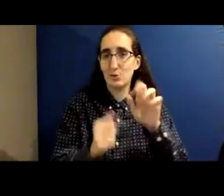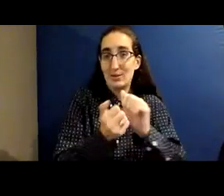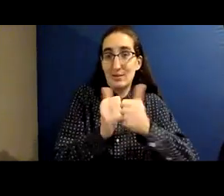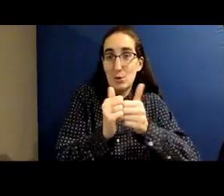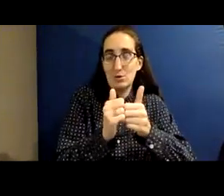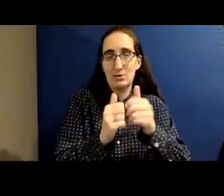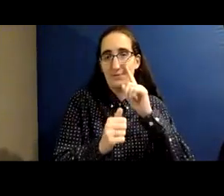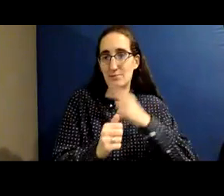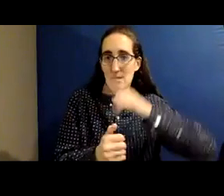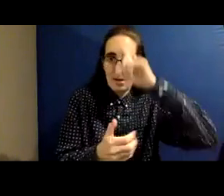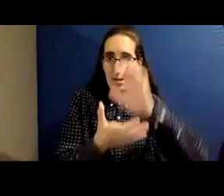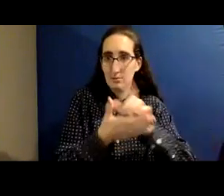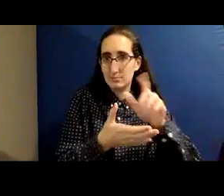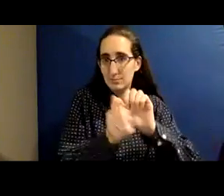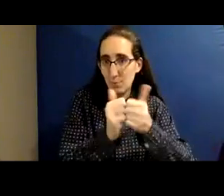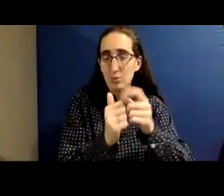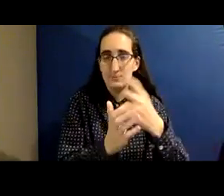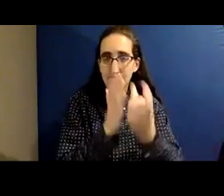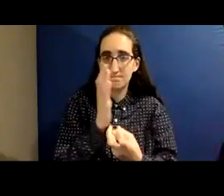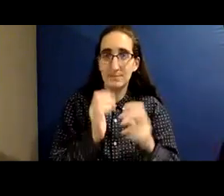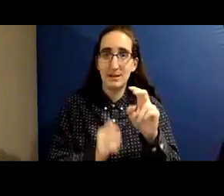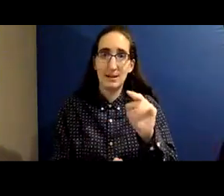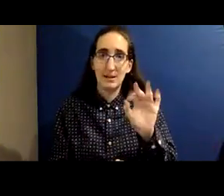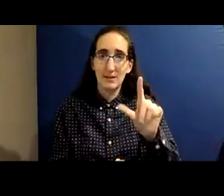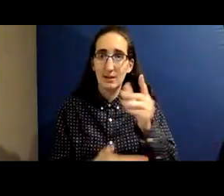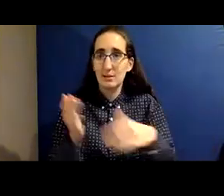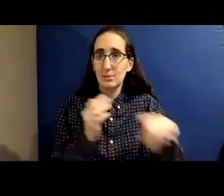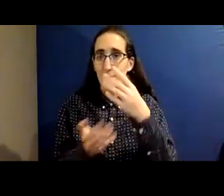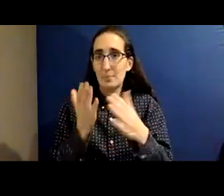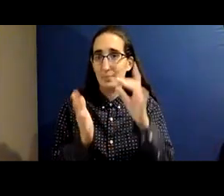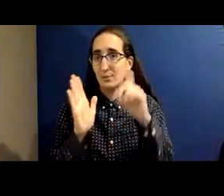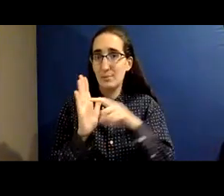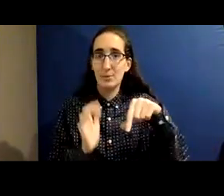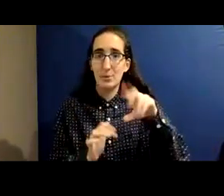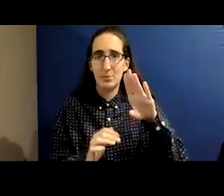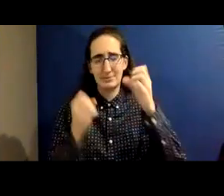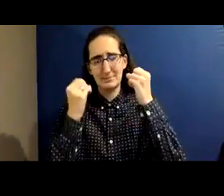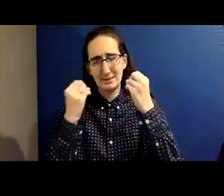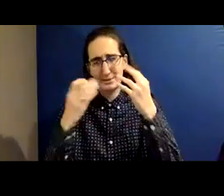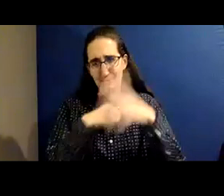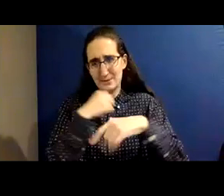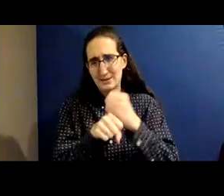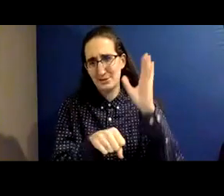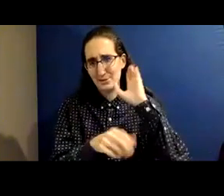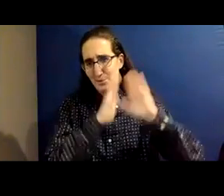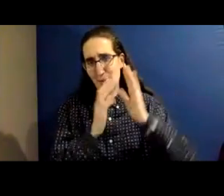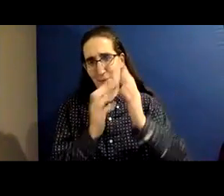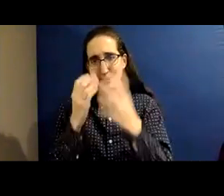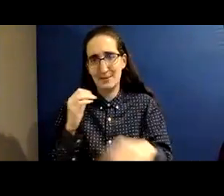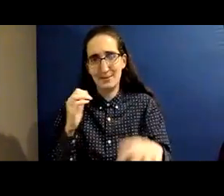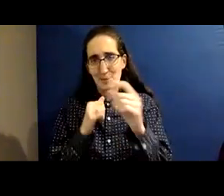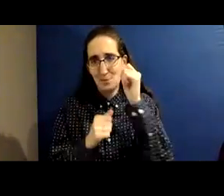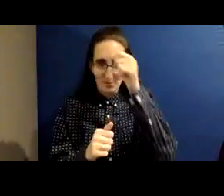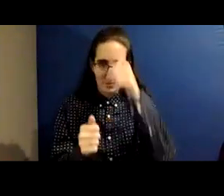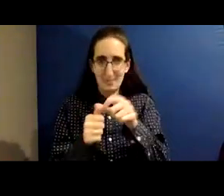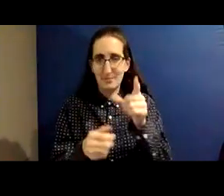him. And when he found himself with a platform in the NFL, some of you might remember him as a quarterback many, many years ago. Many of you will not remember. He did play for